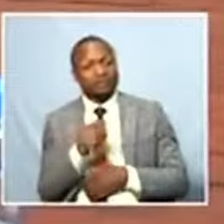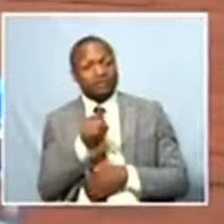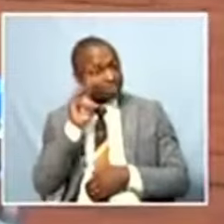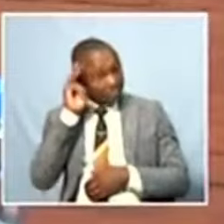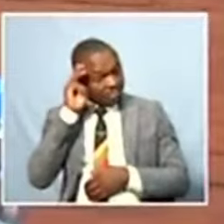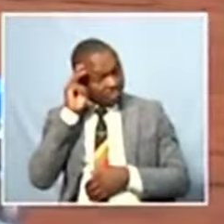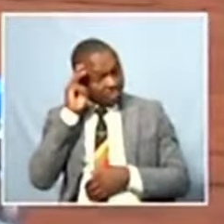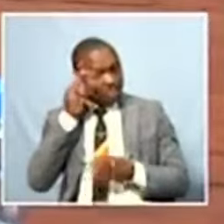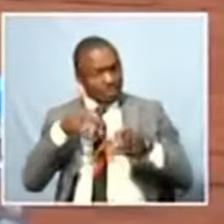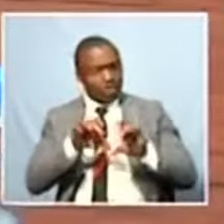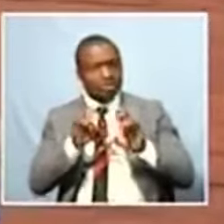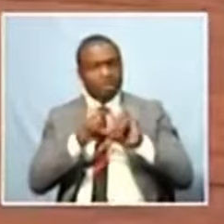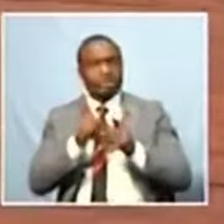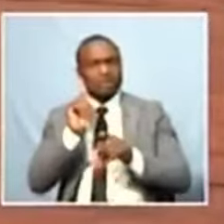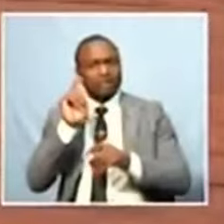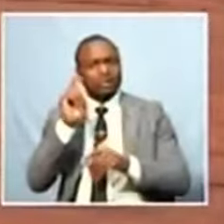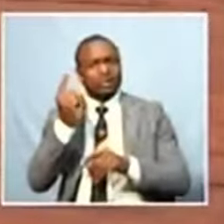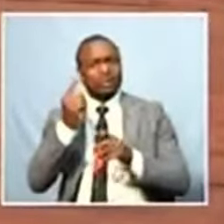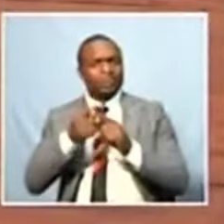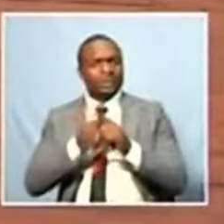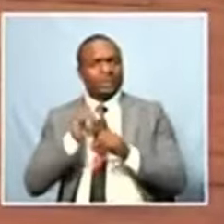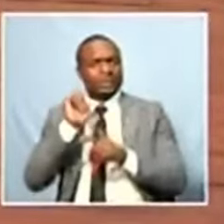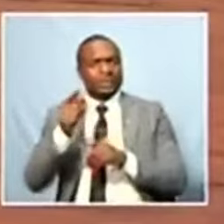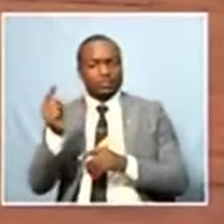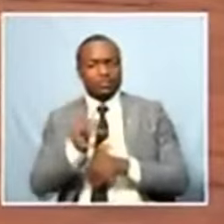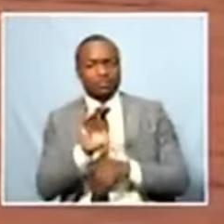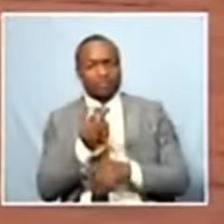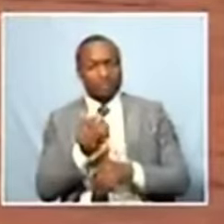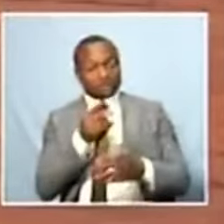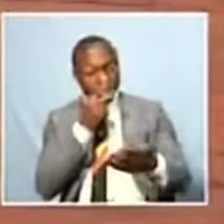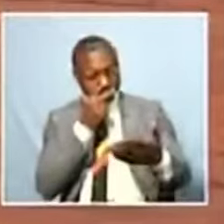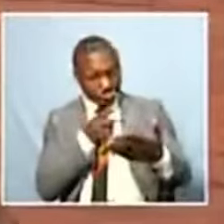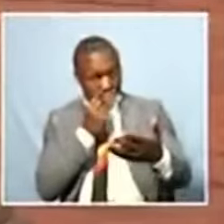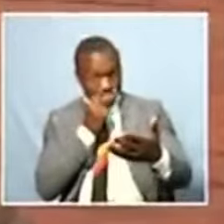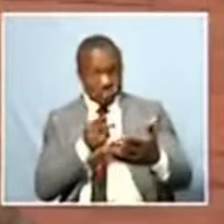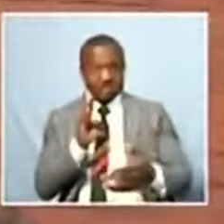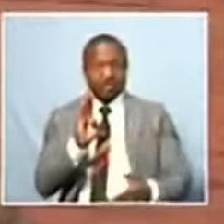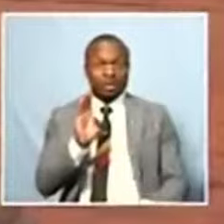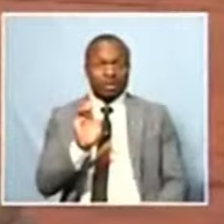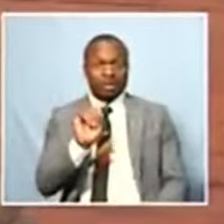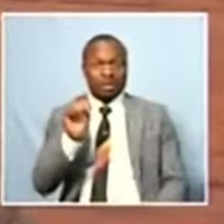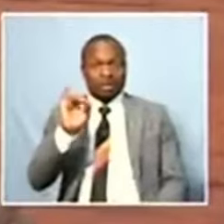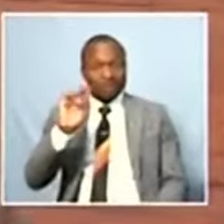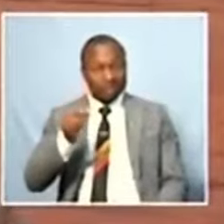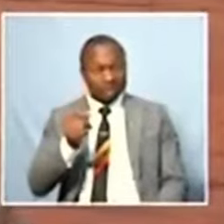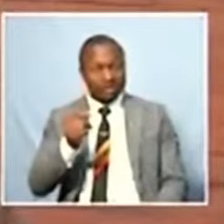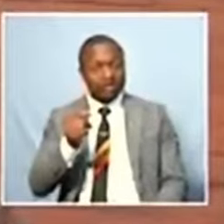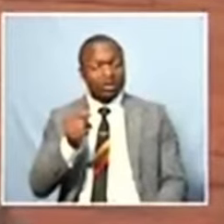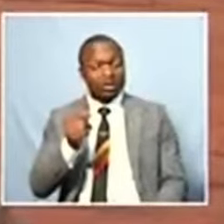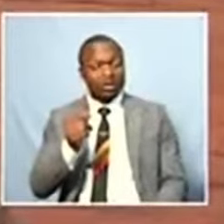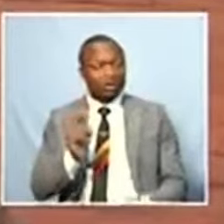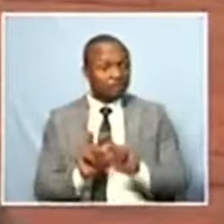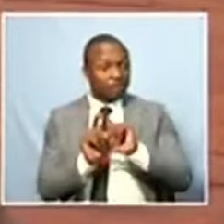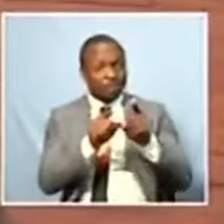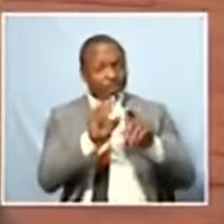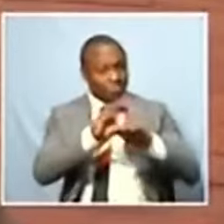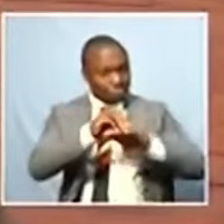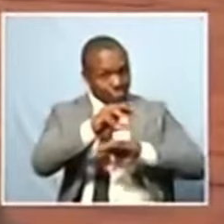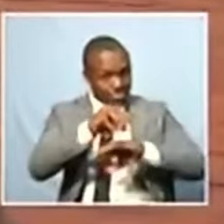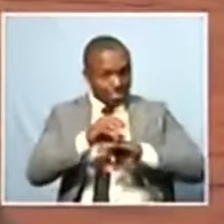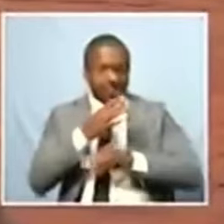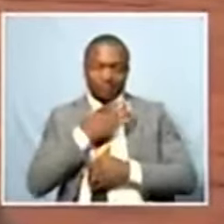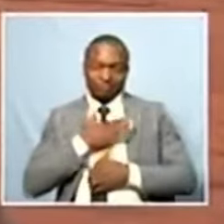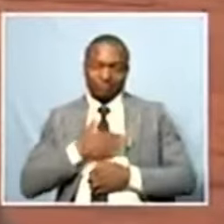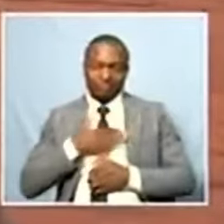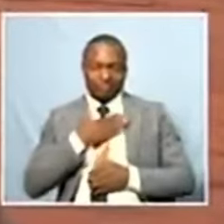1 month later, they come back. Look at the betting. They go, we advised,